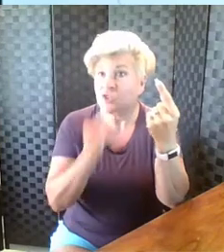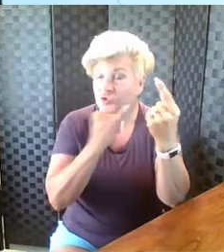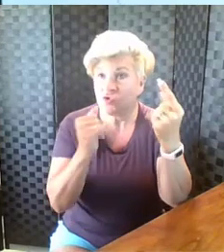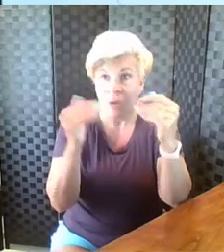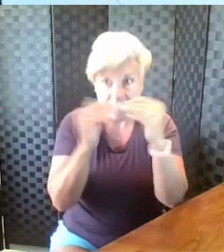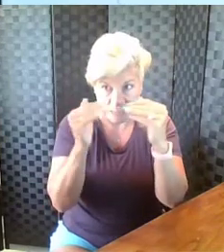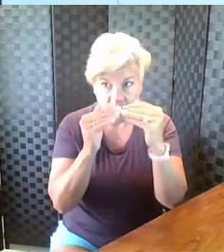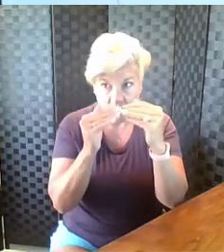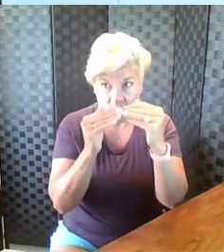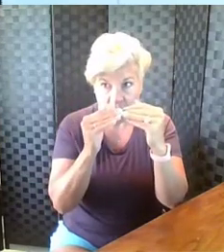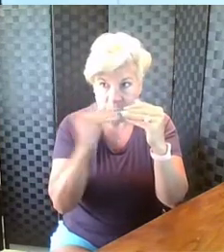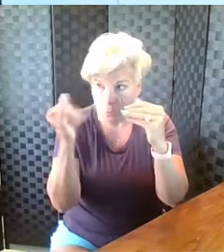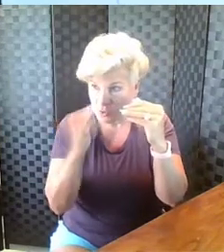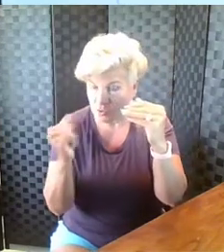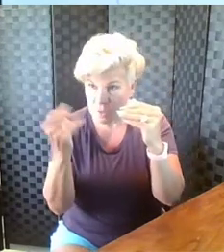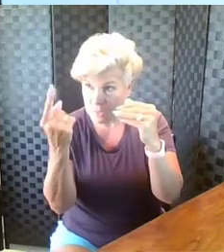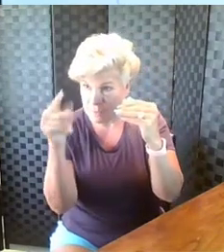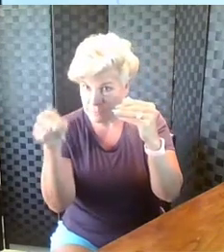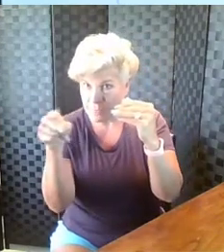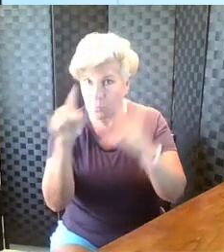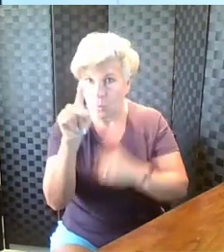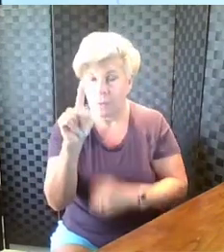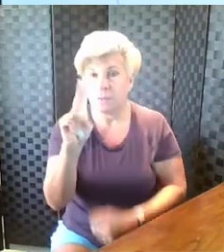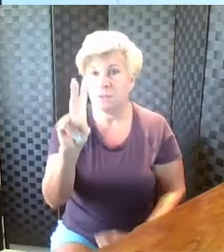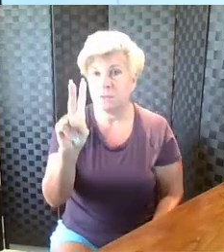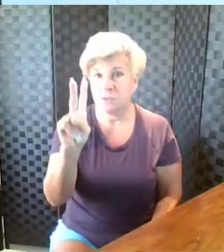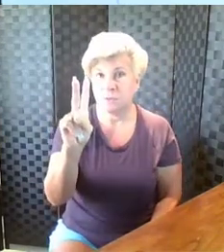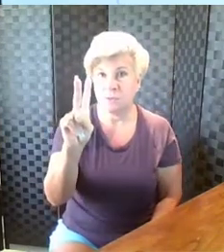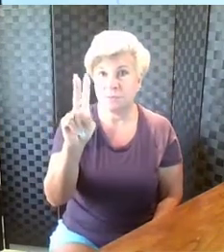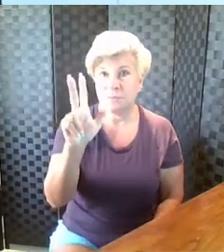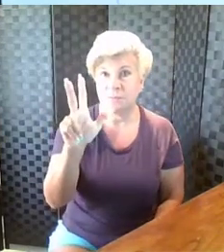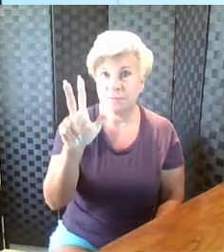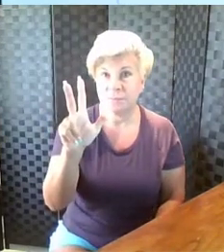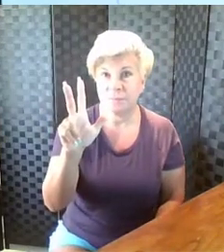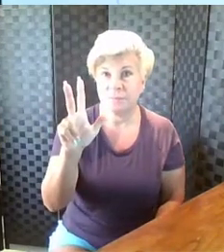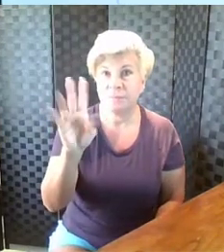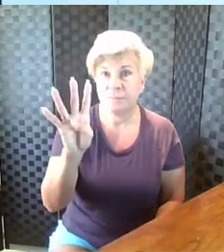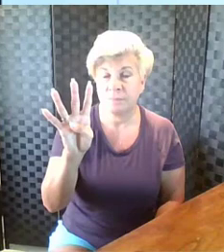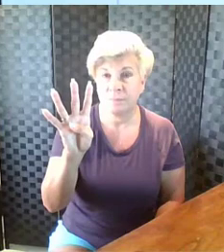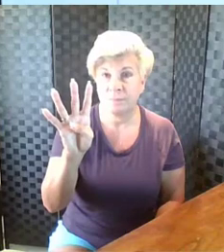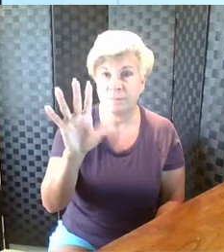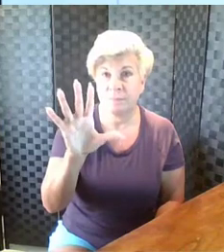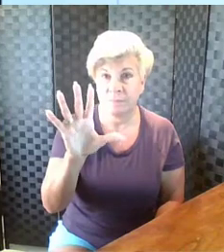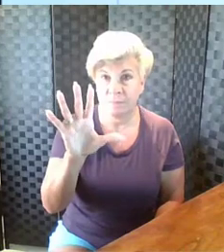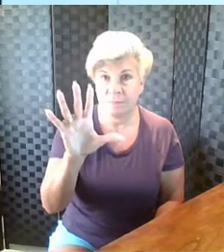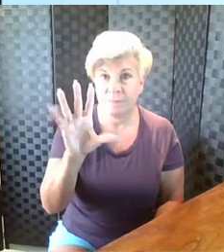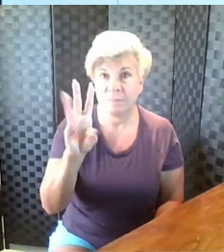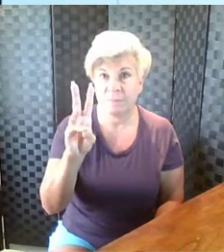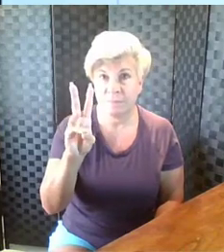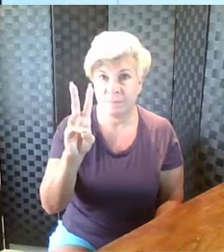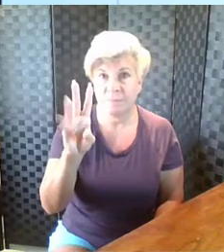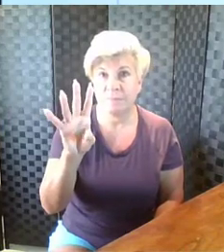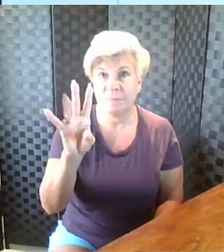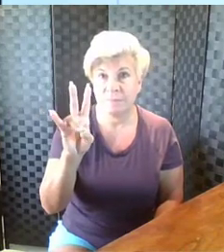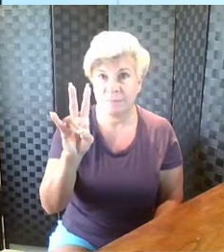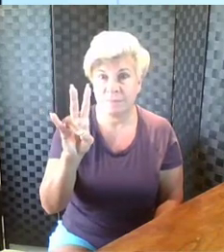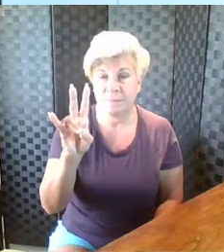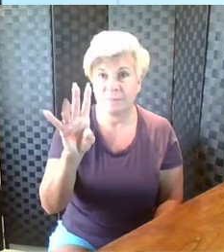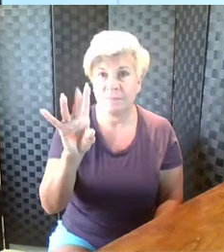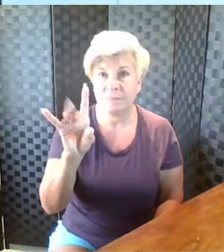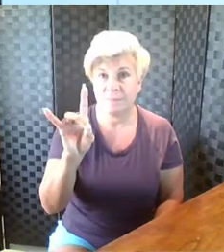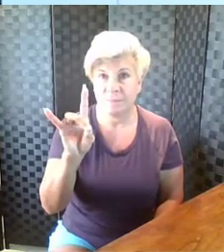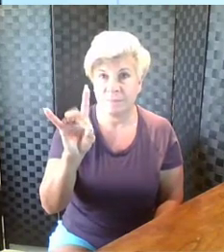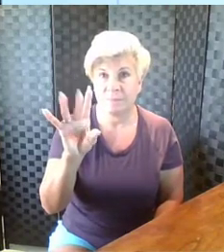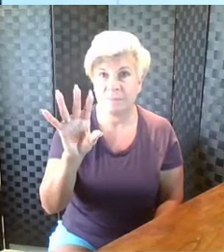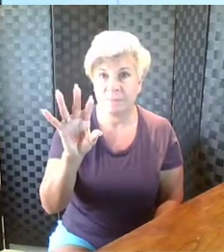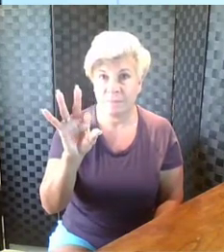an equal set, and then we'll make it a greater set. 1, 2, 3, 4, 5, 6,